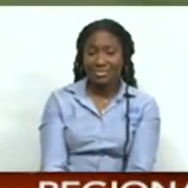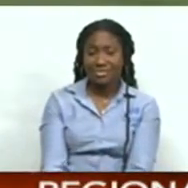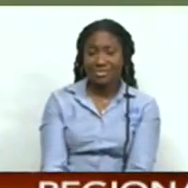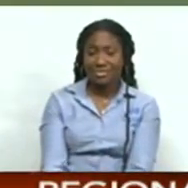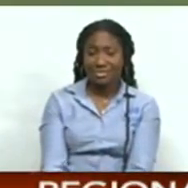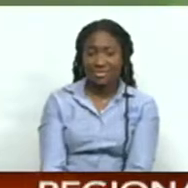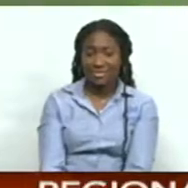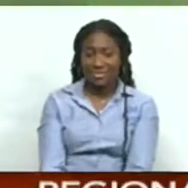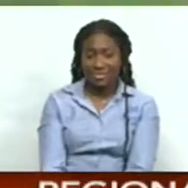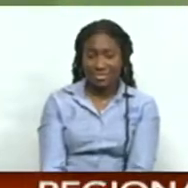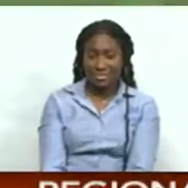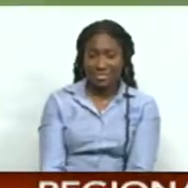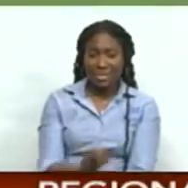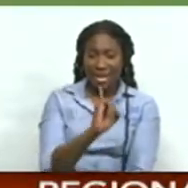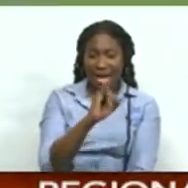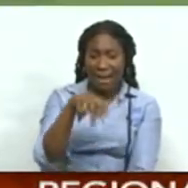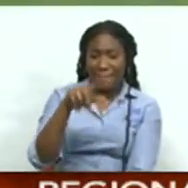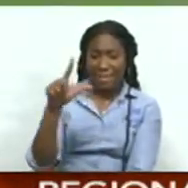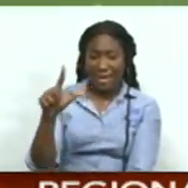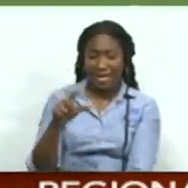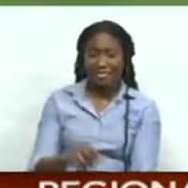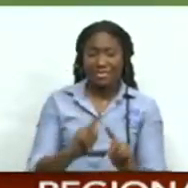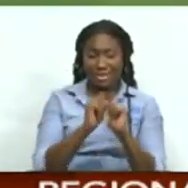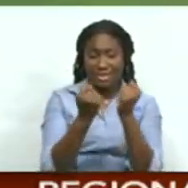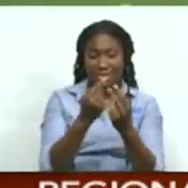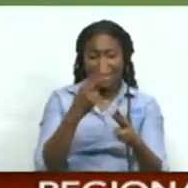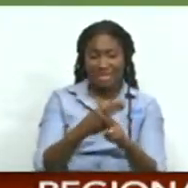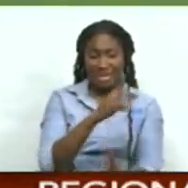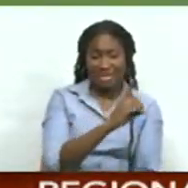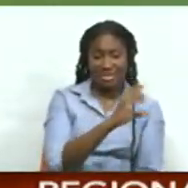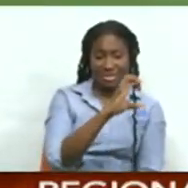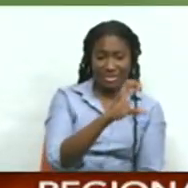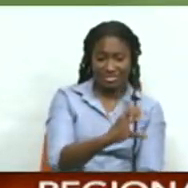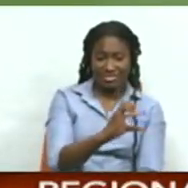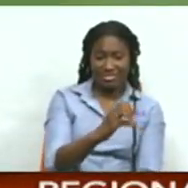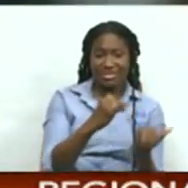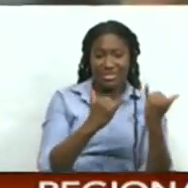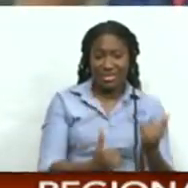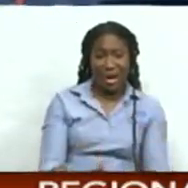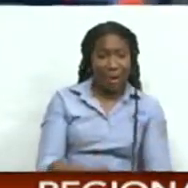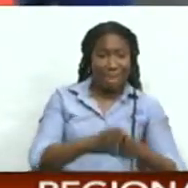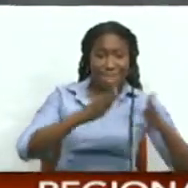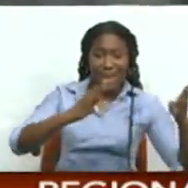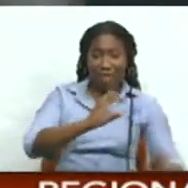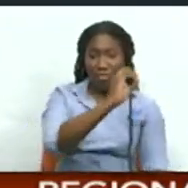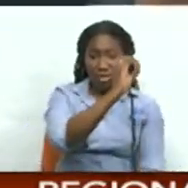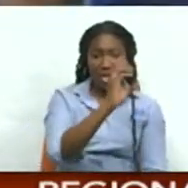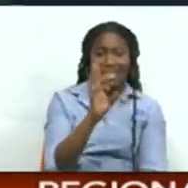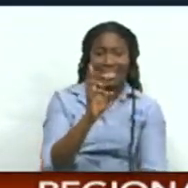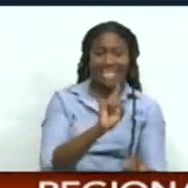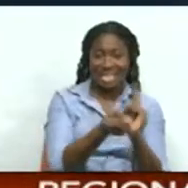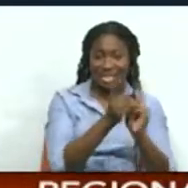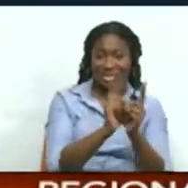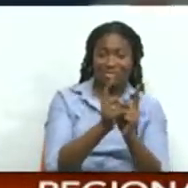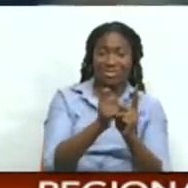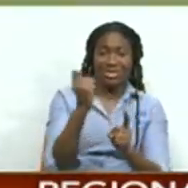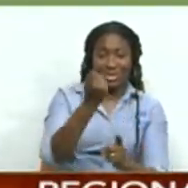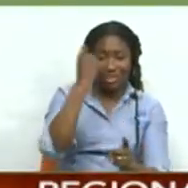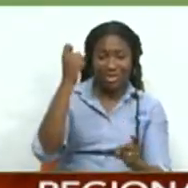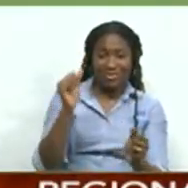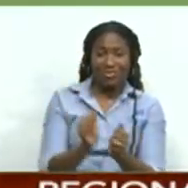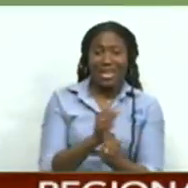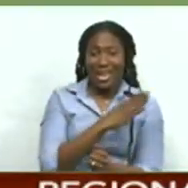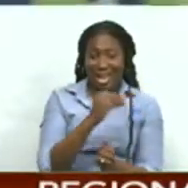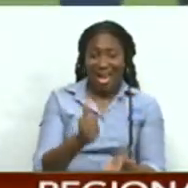In the IPL, the Delhi Capitals stopped their two-match slide with a big scalp as they took a six-wicket win away to the Lucknow Super Giants in Lucknow.